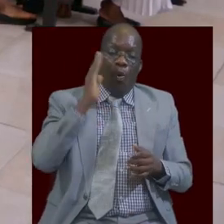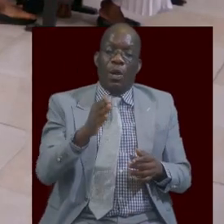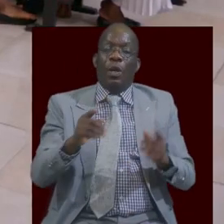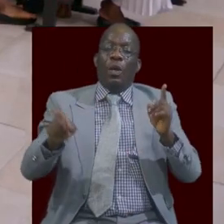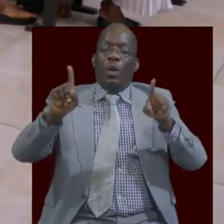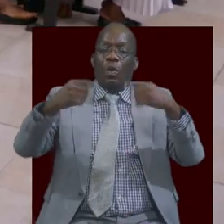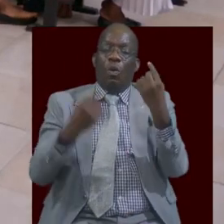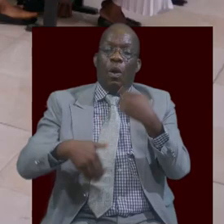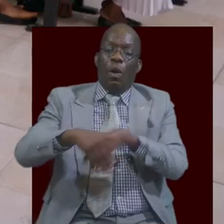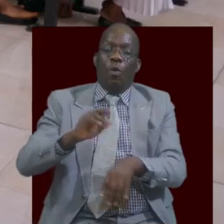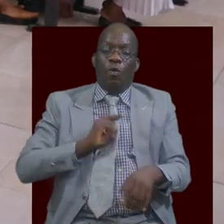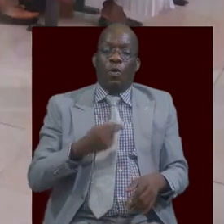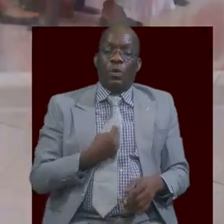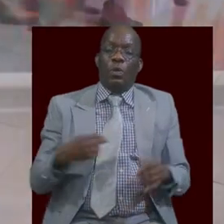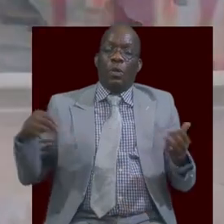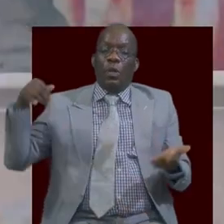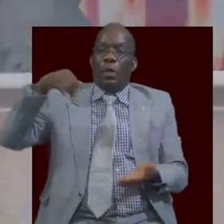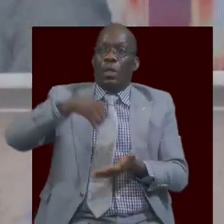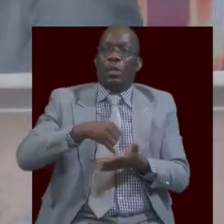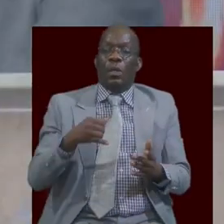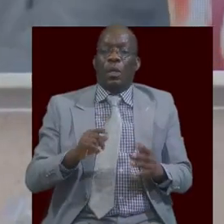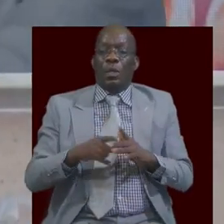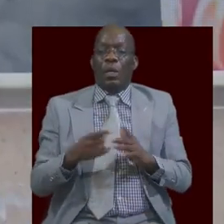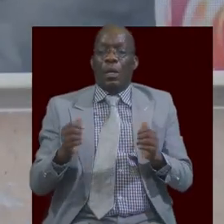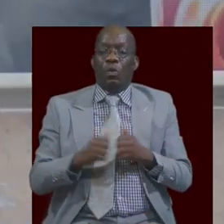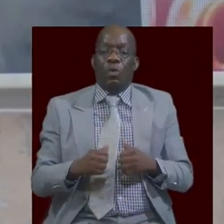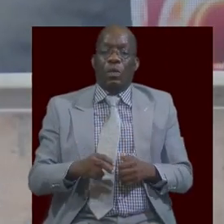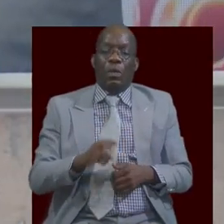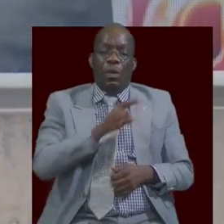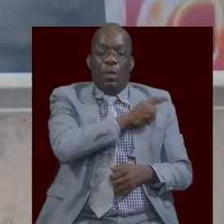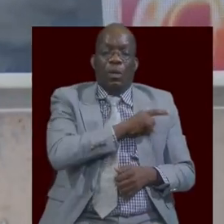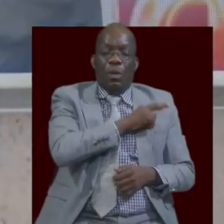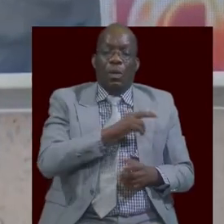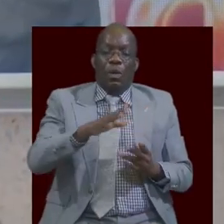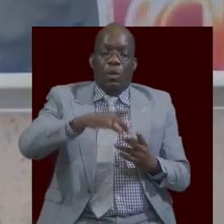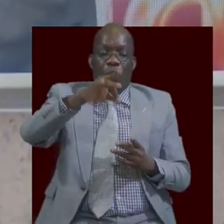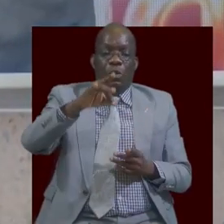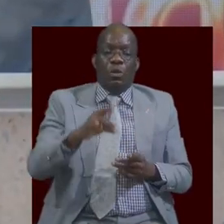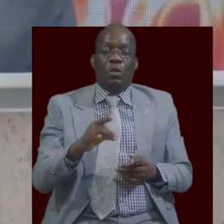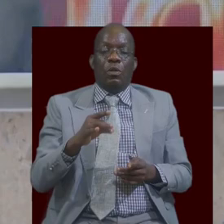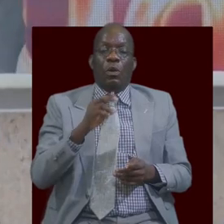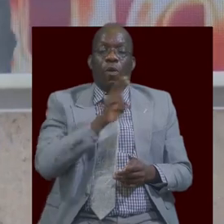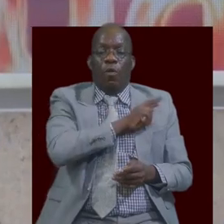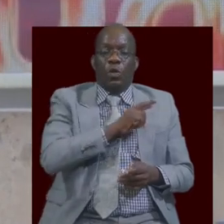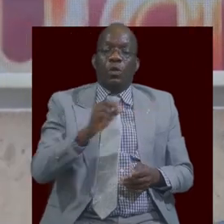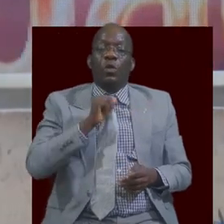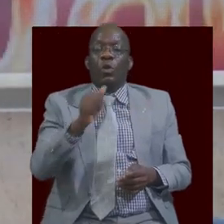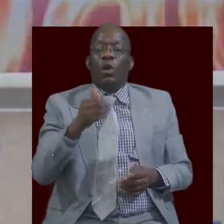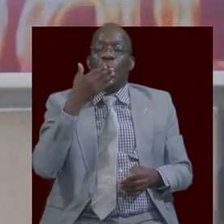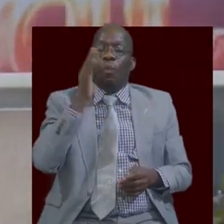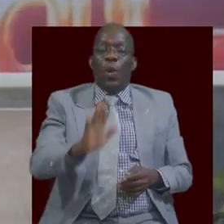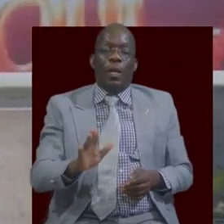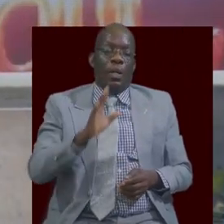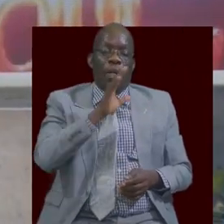It starts with virtue. Choose virtue, not vice. And